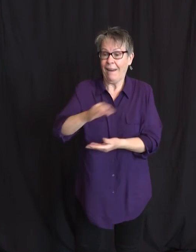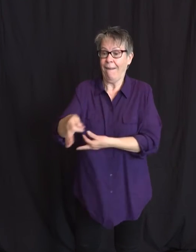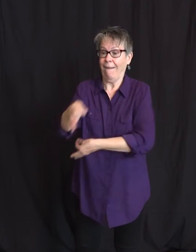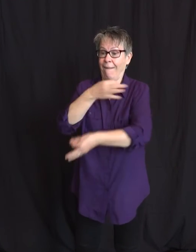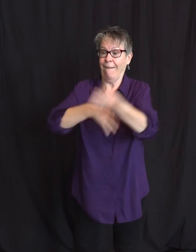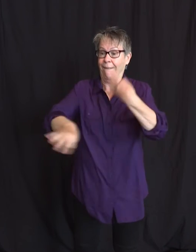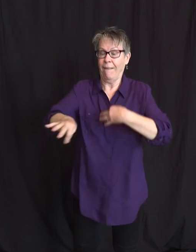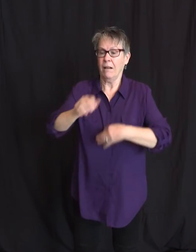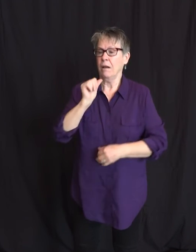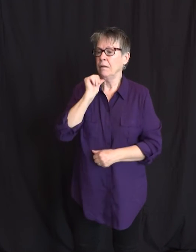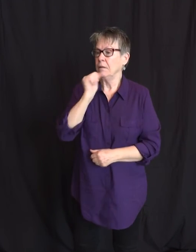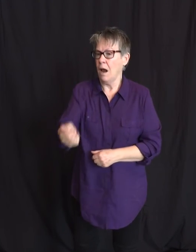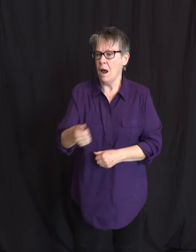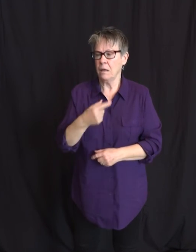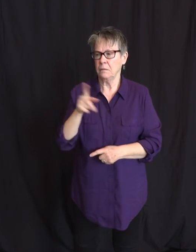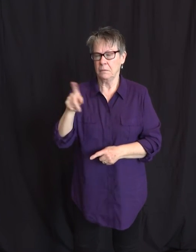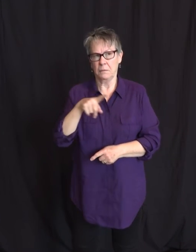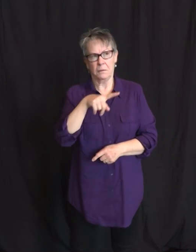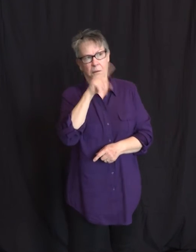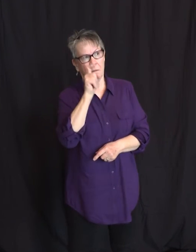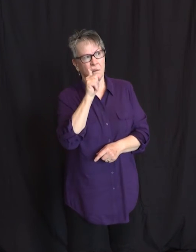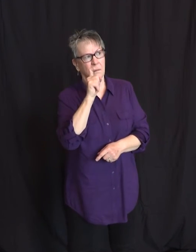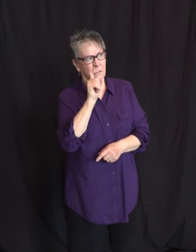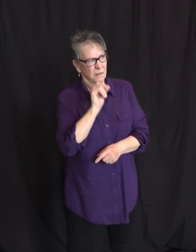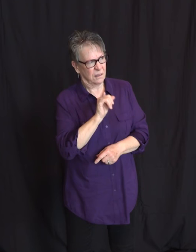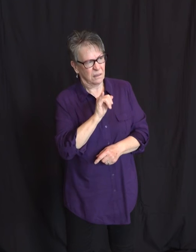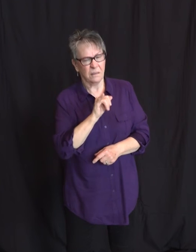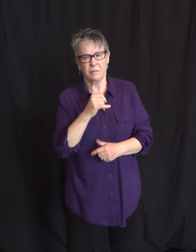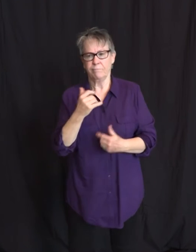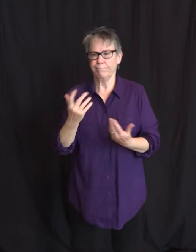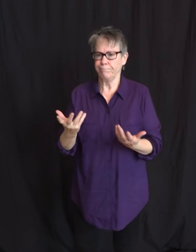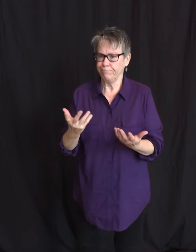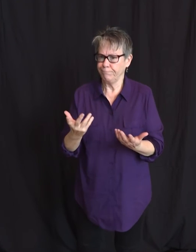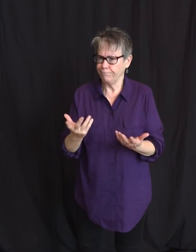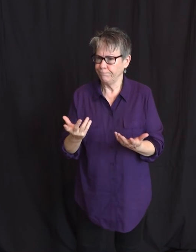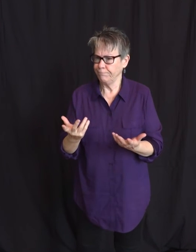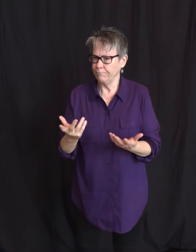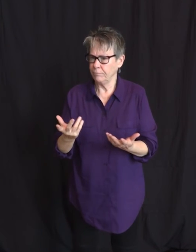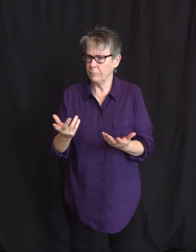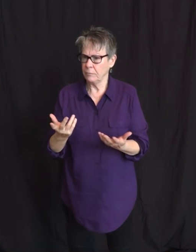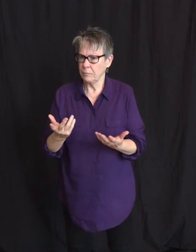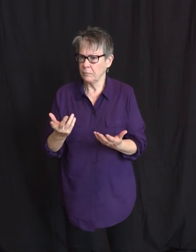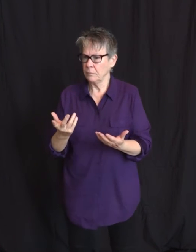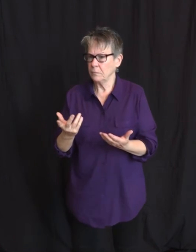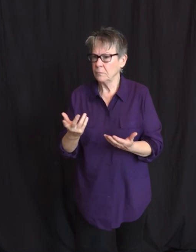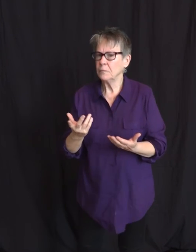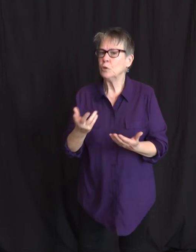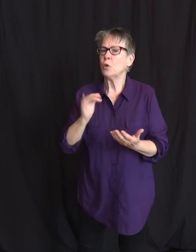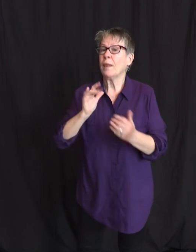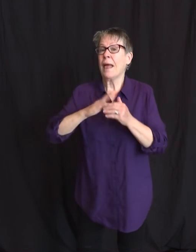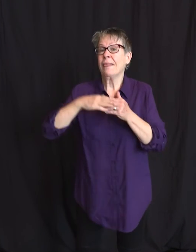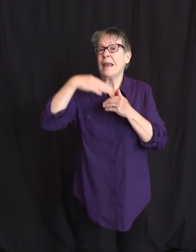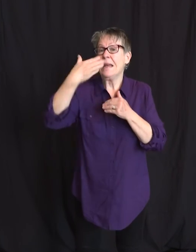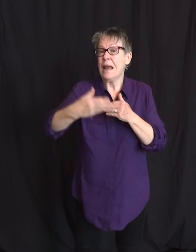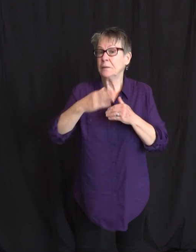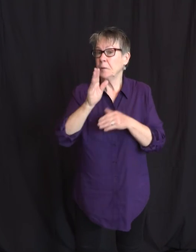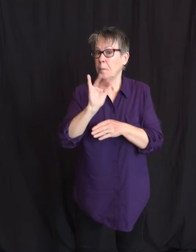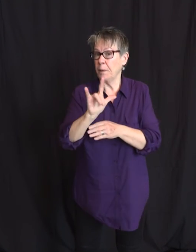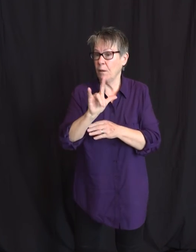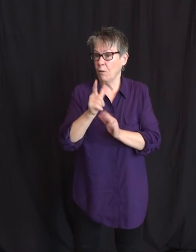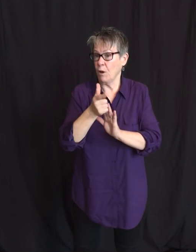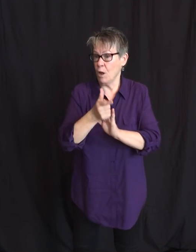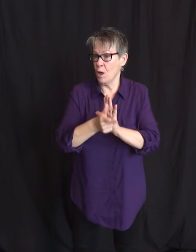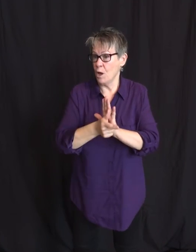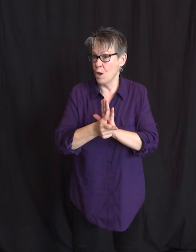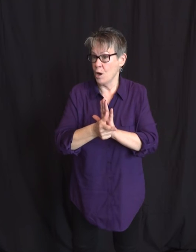is number one, if we haven't resolved it through guidance, through hammering at the administration to keep their commitment, we want to free up that